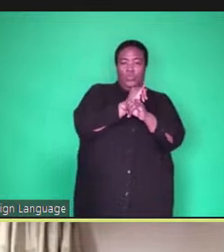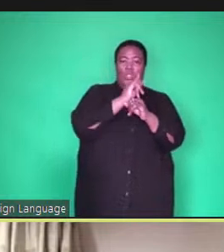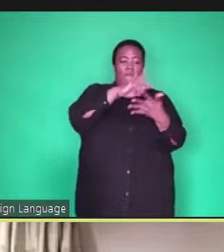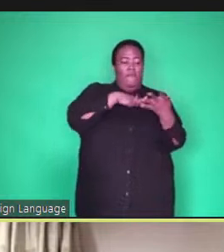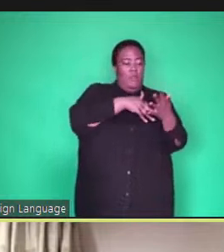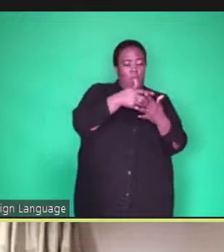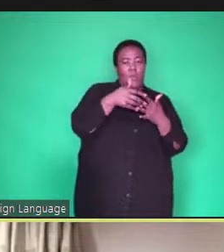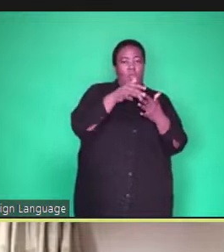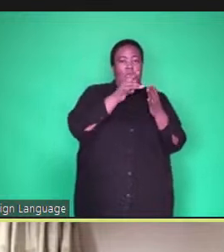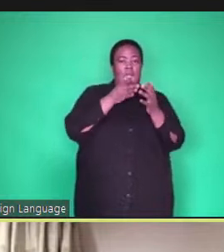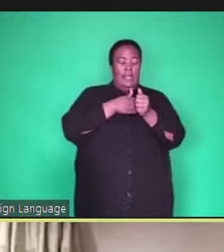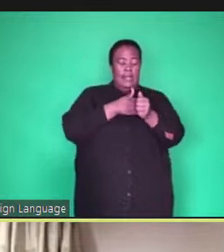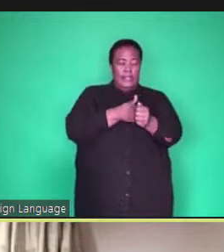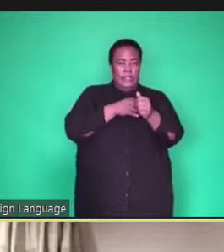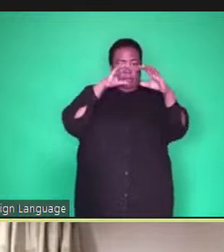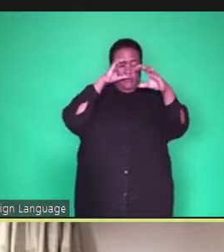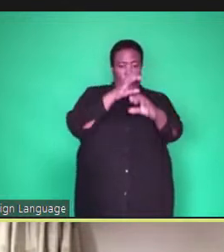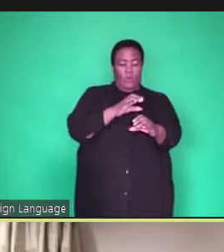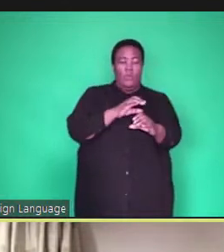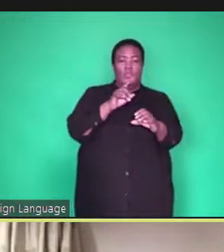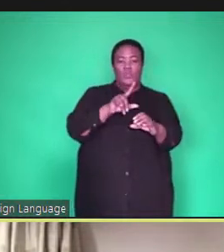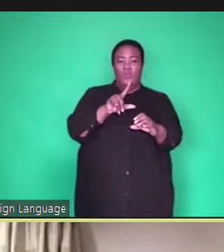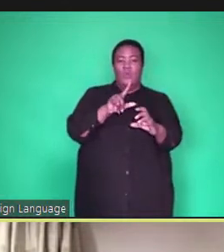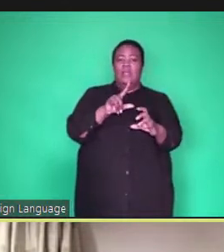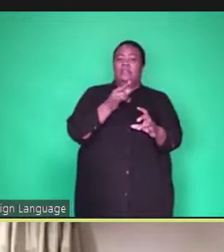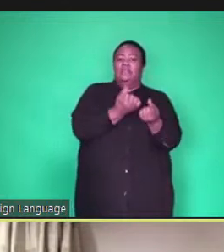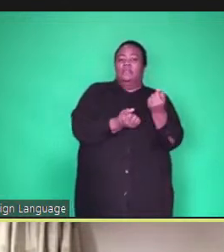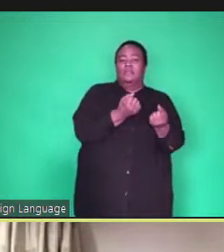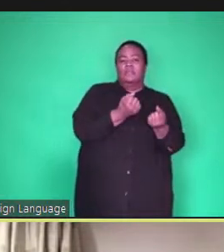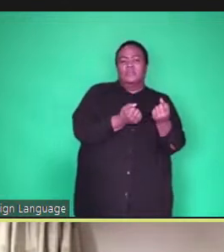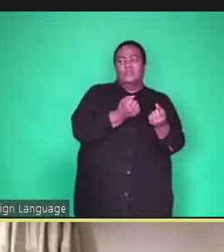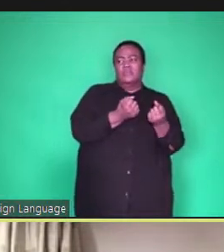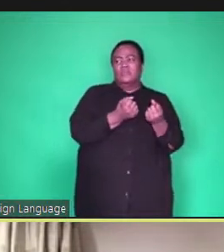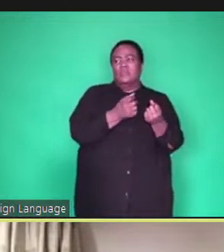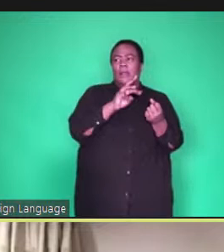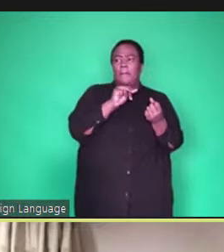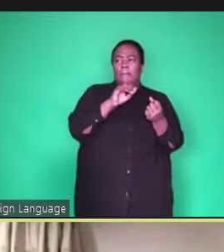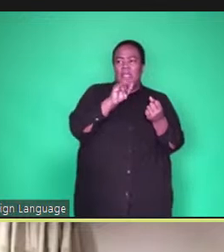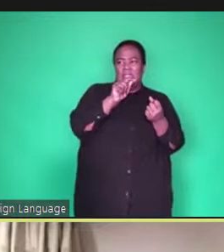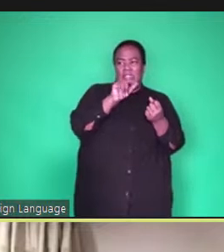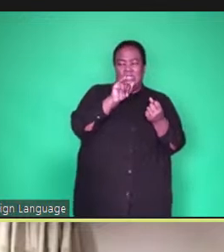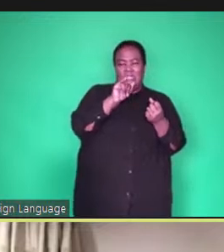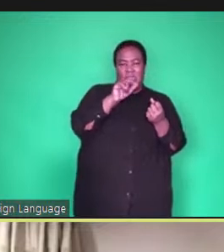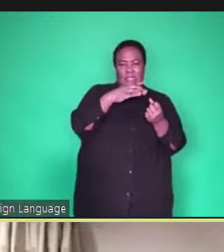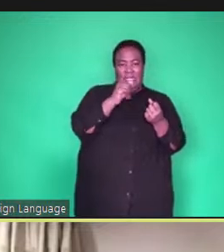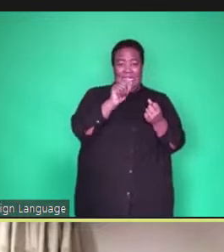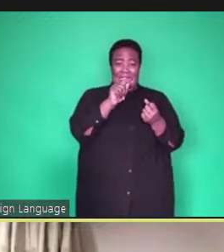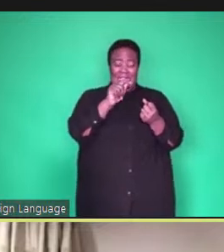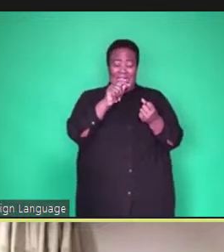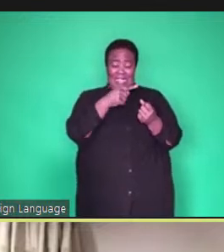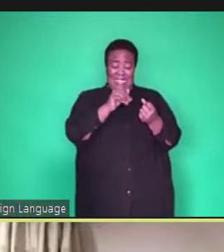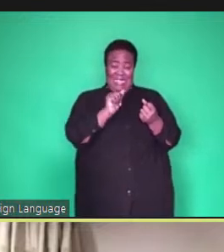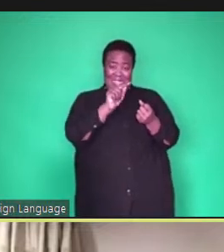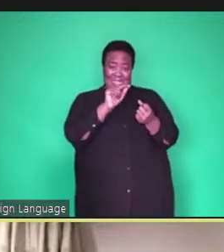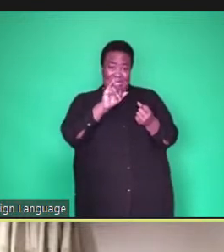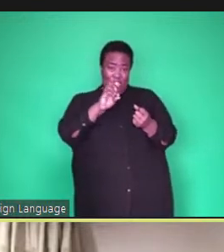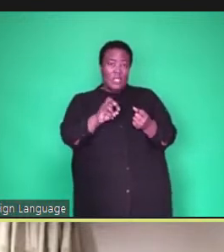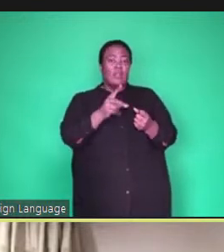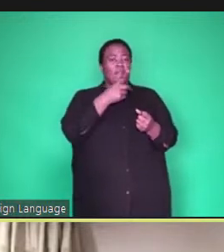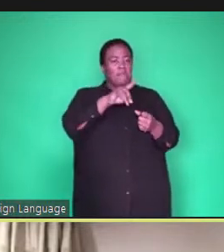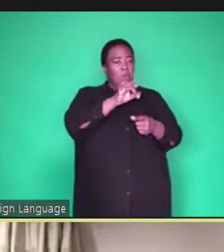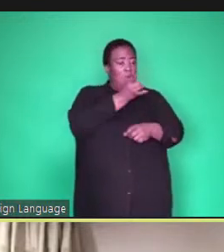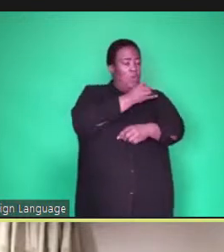leadership are focused on mitigation. And this is definitely urgent, especially for the wealthy countries who